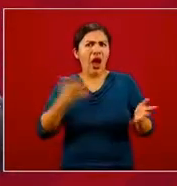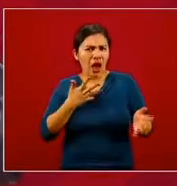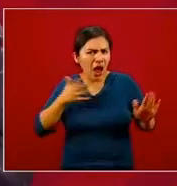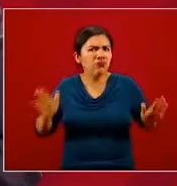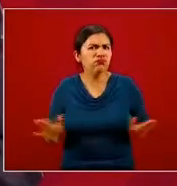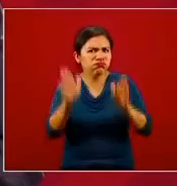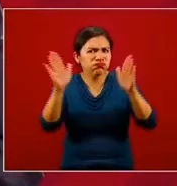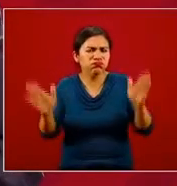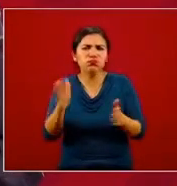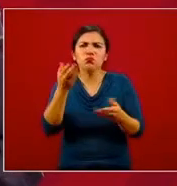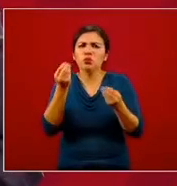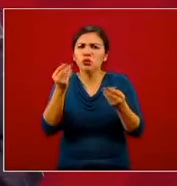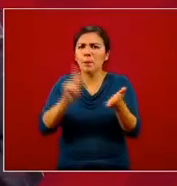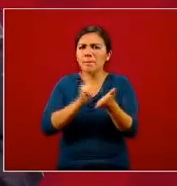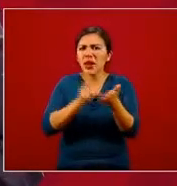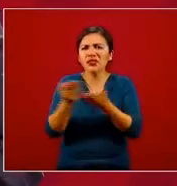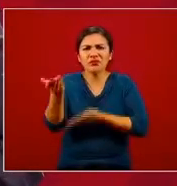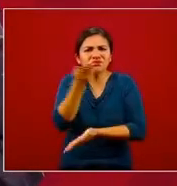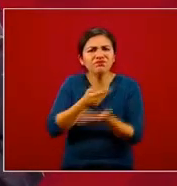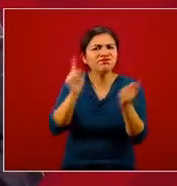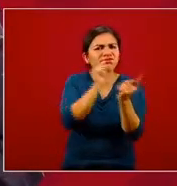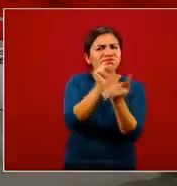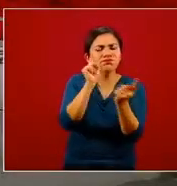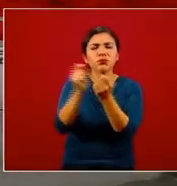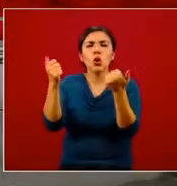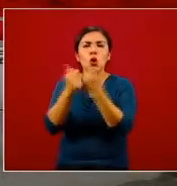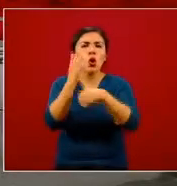developed for primary healthcare.